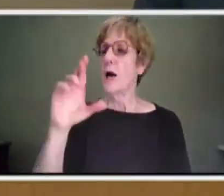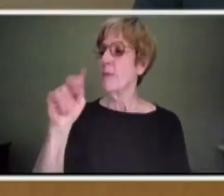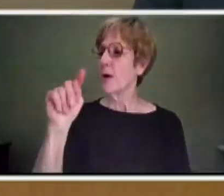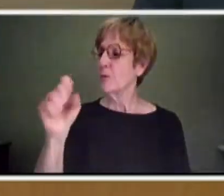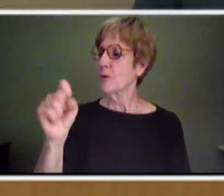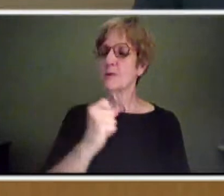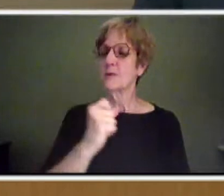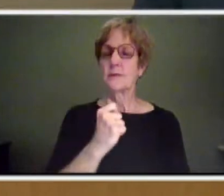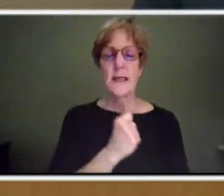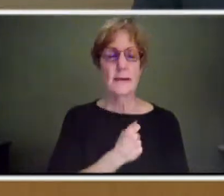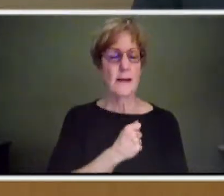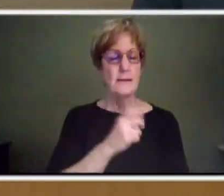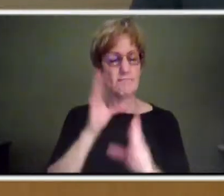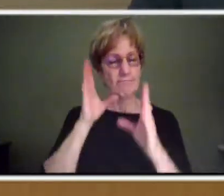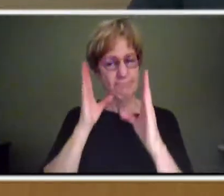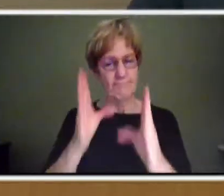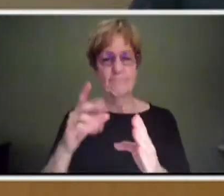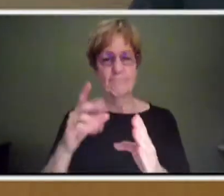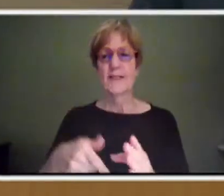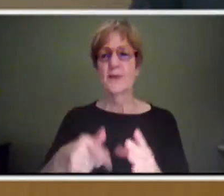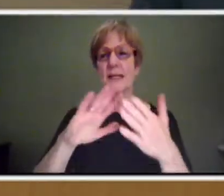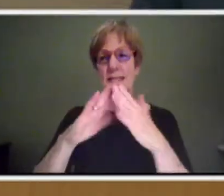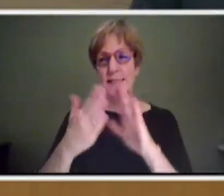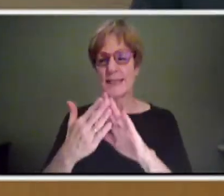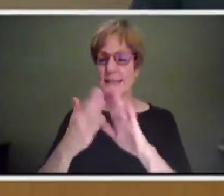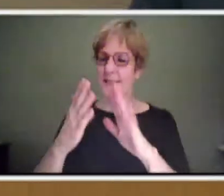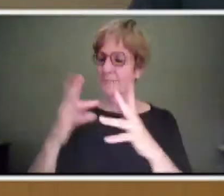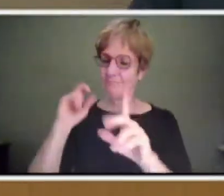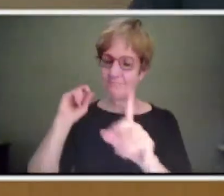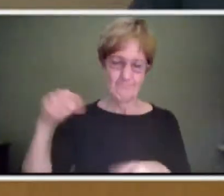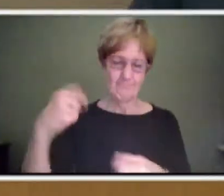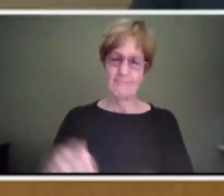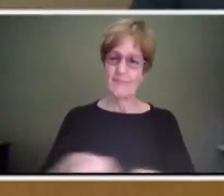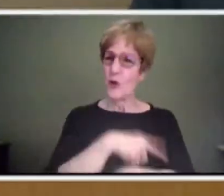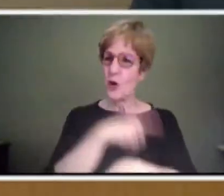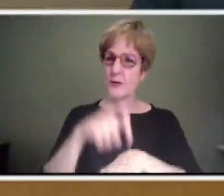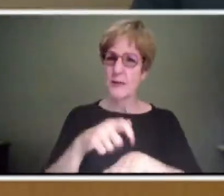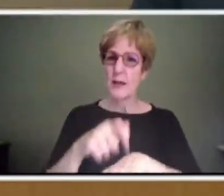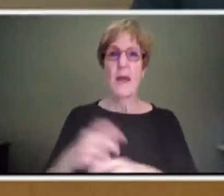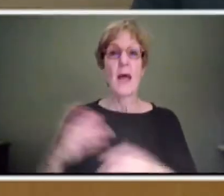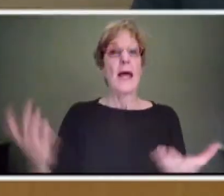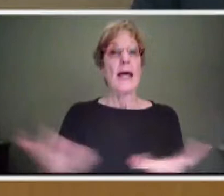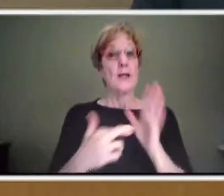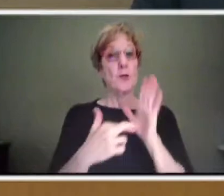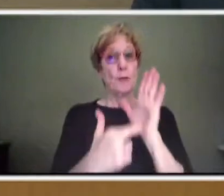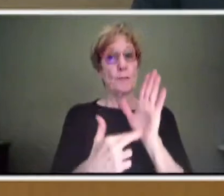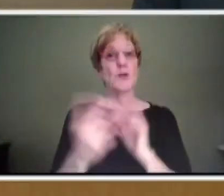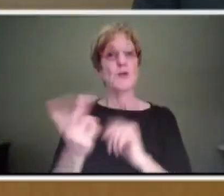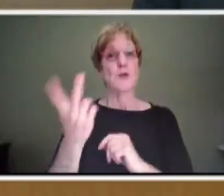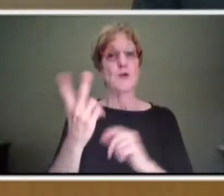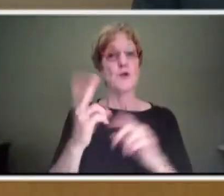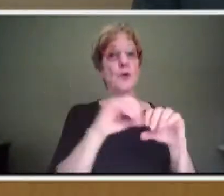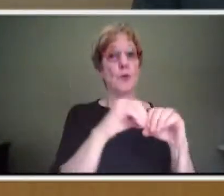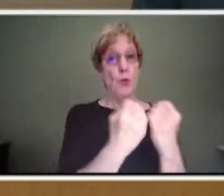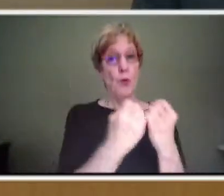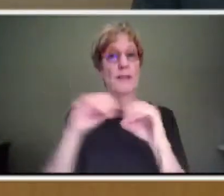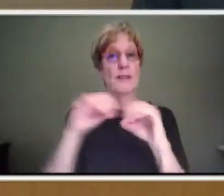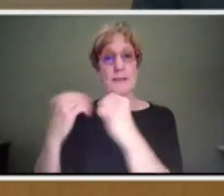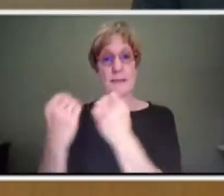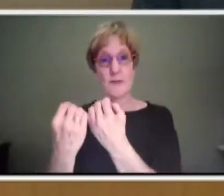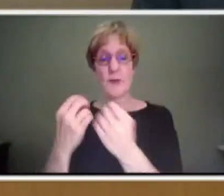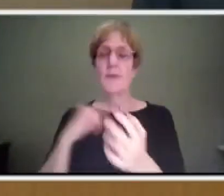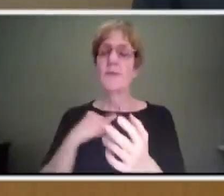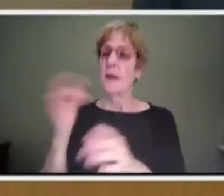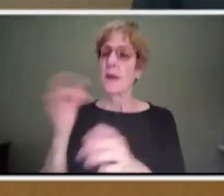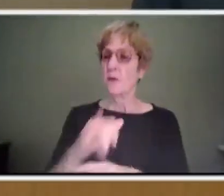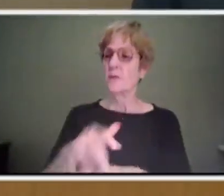to the city are deep and long, and I stand here before you tonight representing 2 organizations that have deep roots as